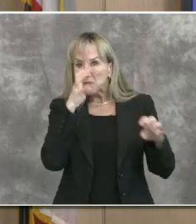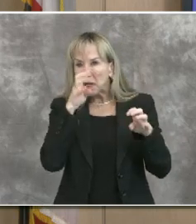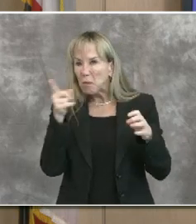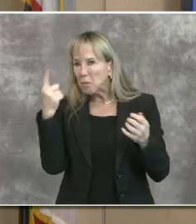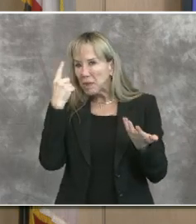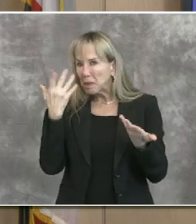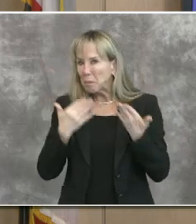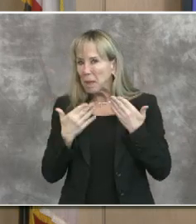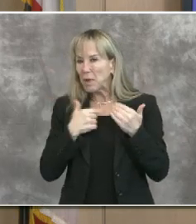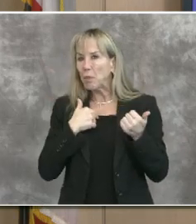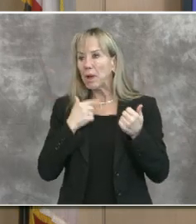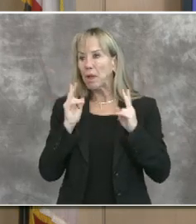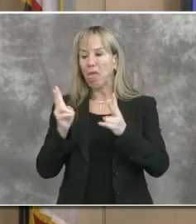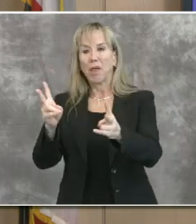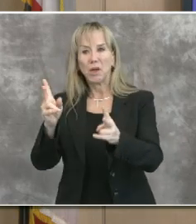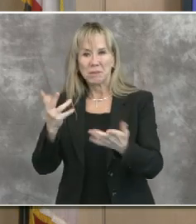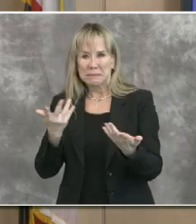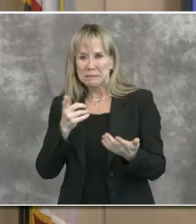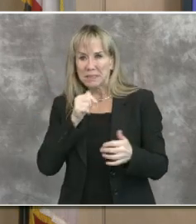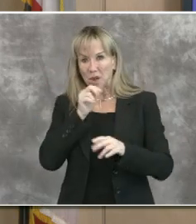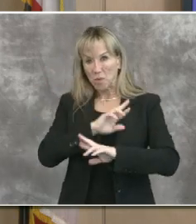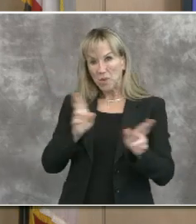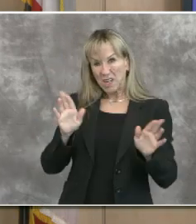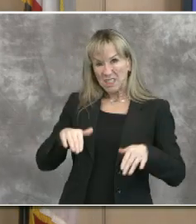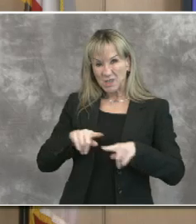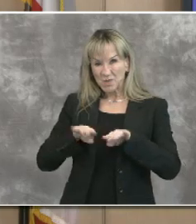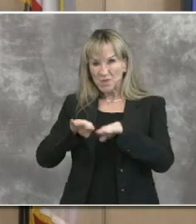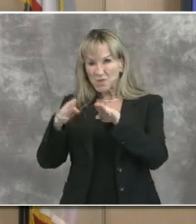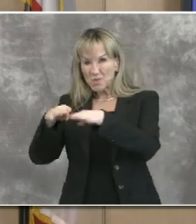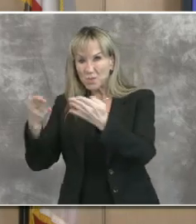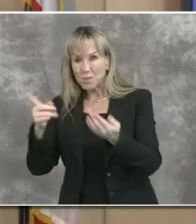soon? Dr. Wooten's going to answer that question.